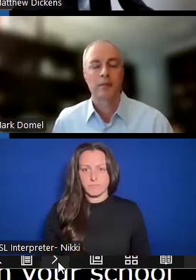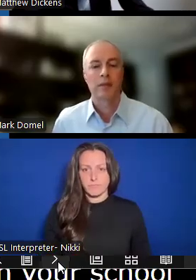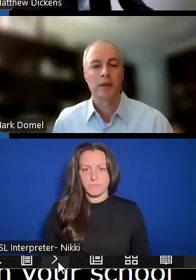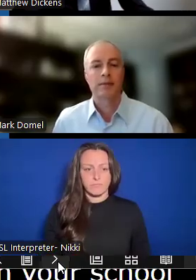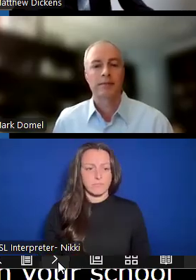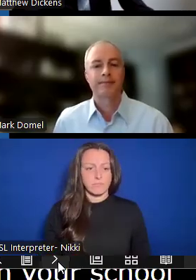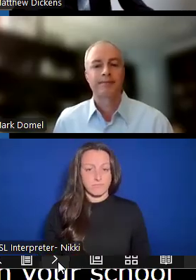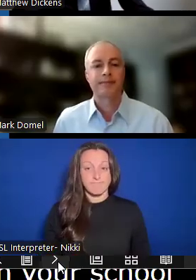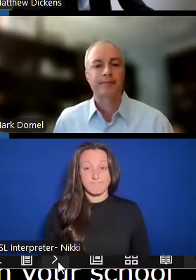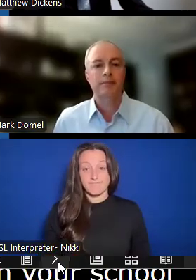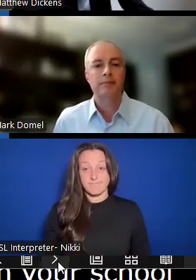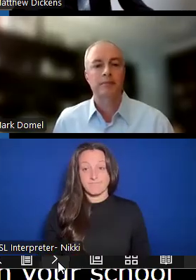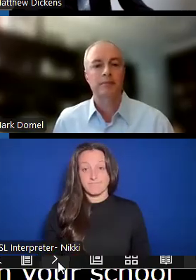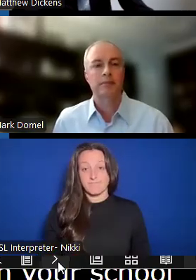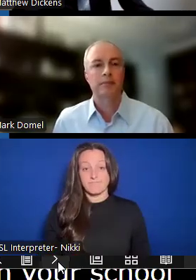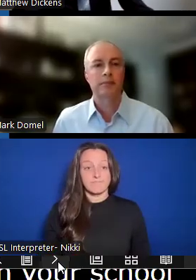Okay.